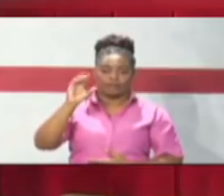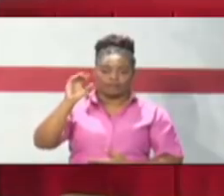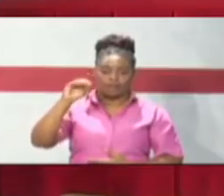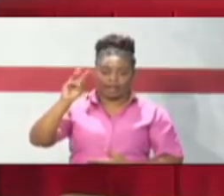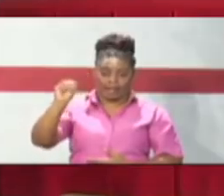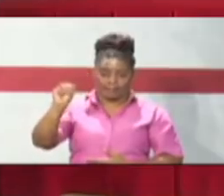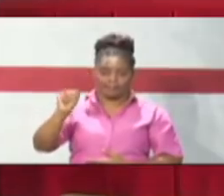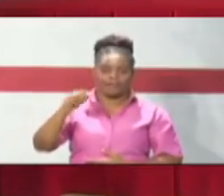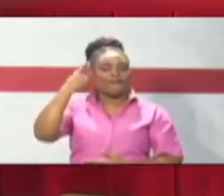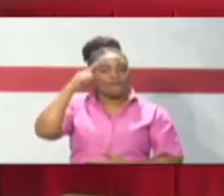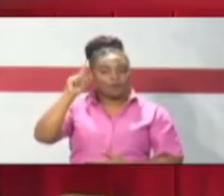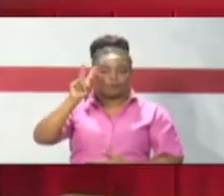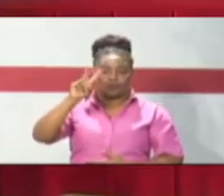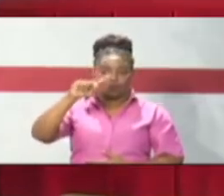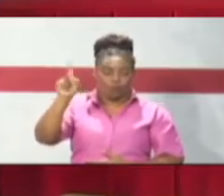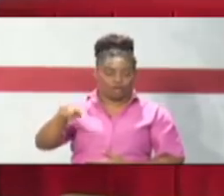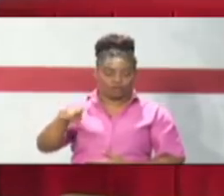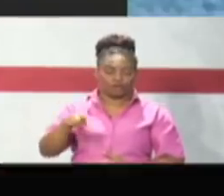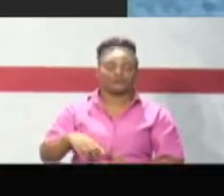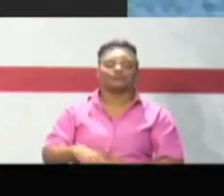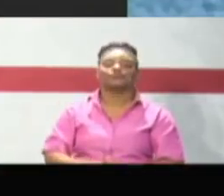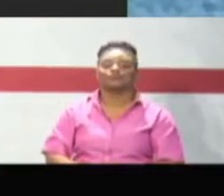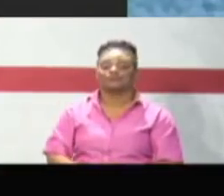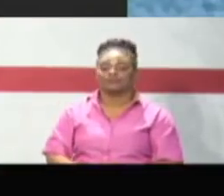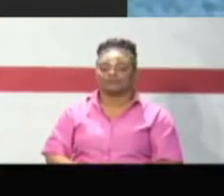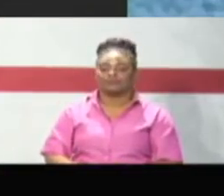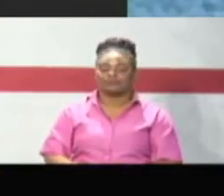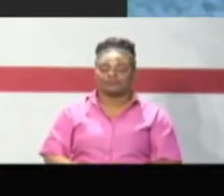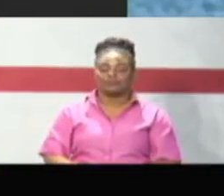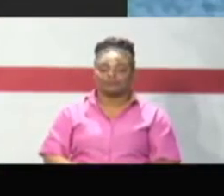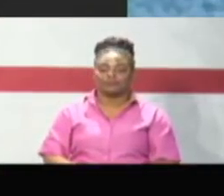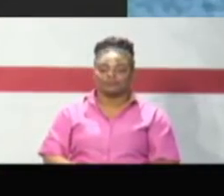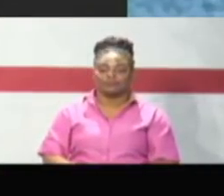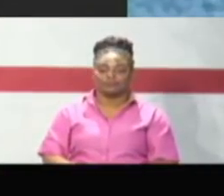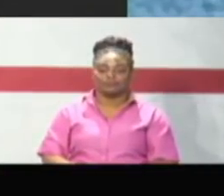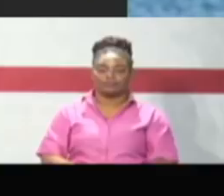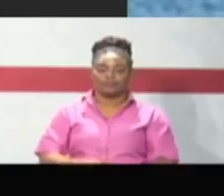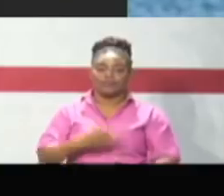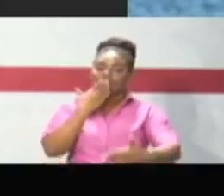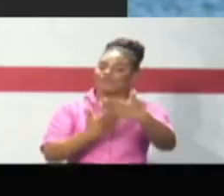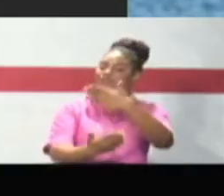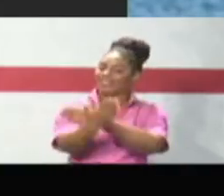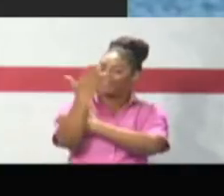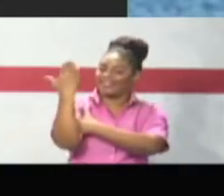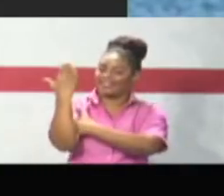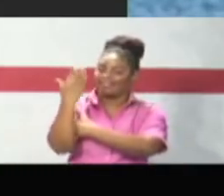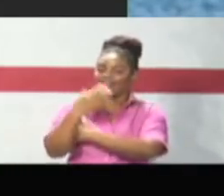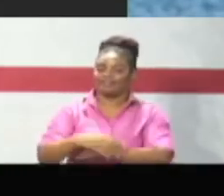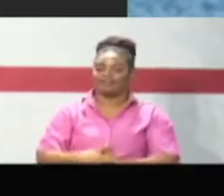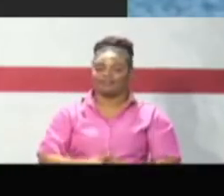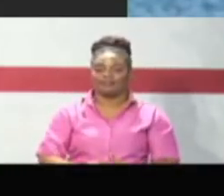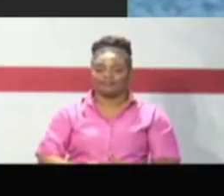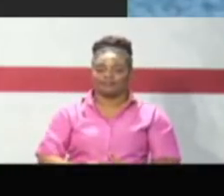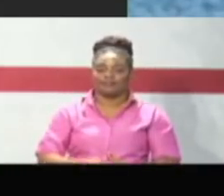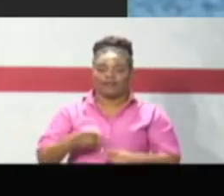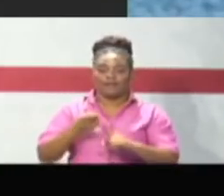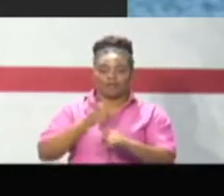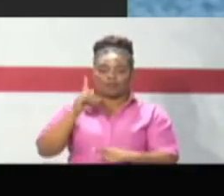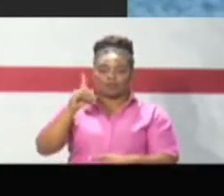2 questions. Good morning. Hi, good morning to everyone. Rai Ricomas from 103.1